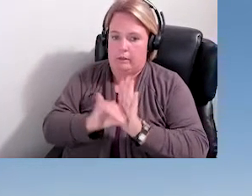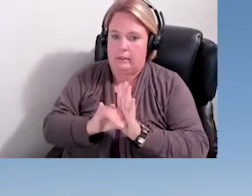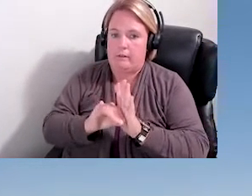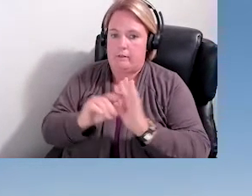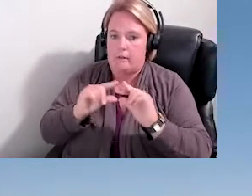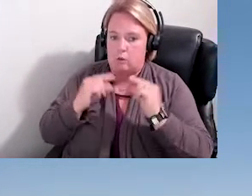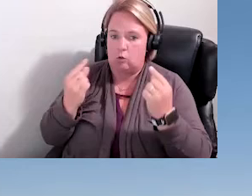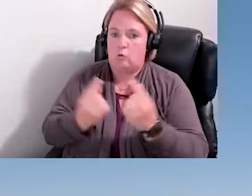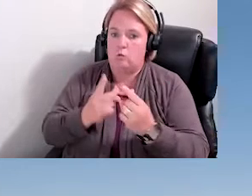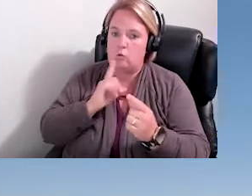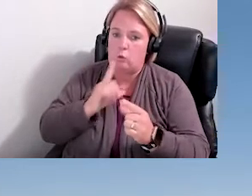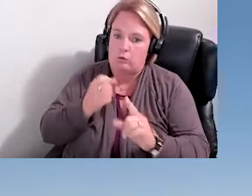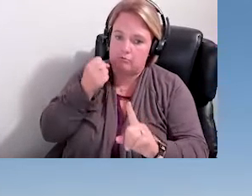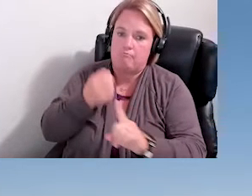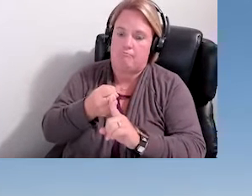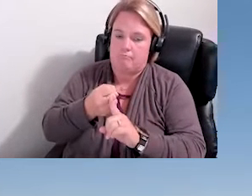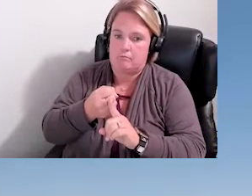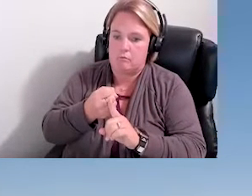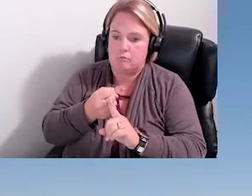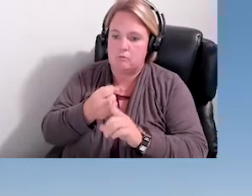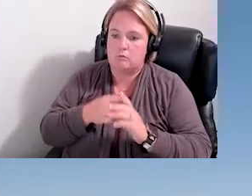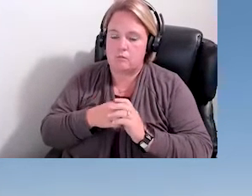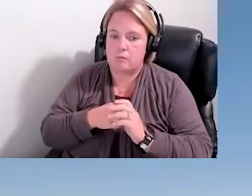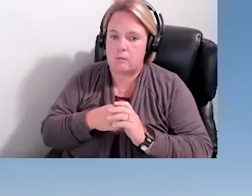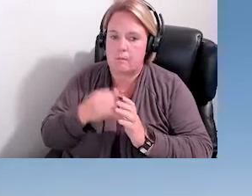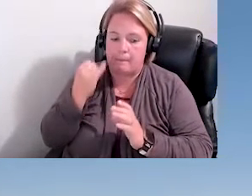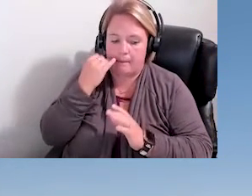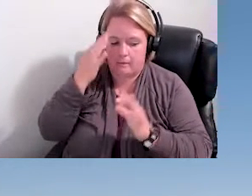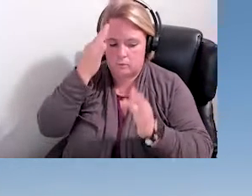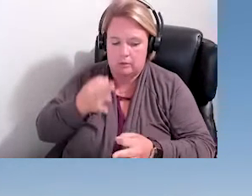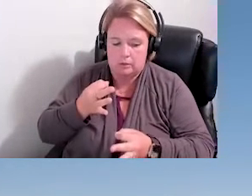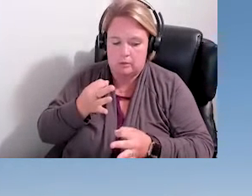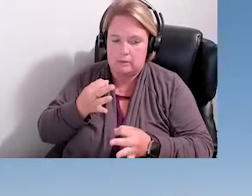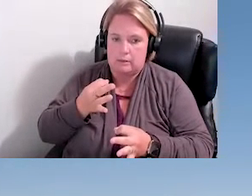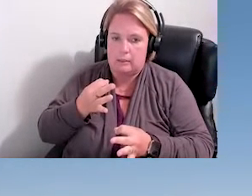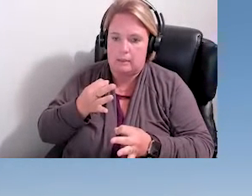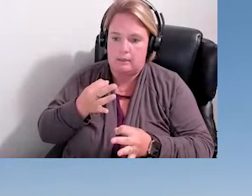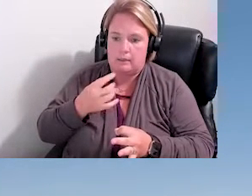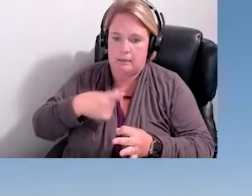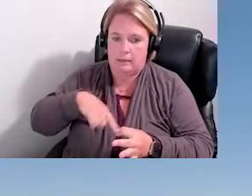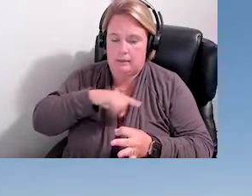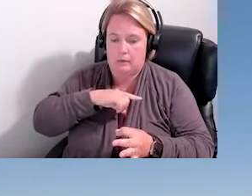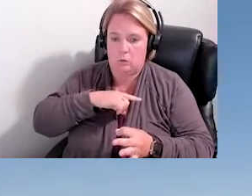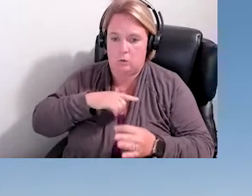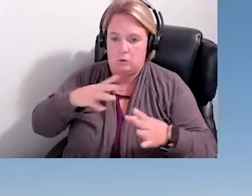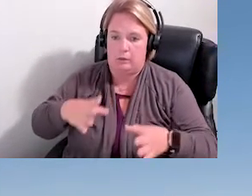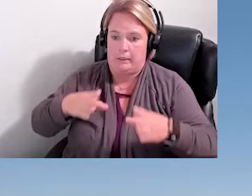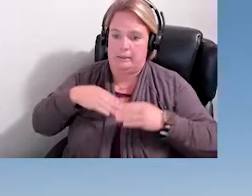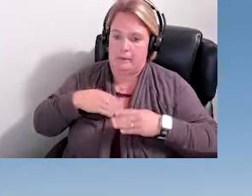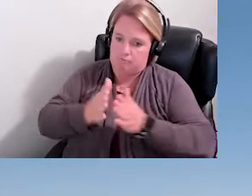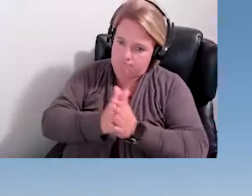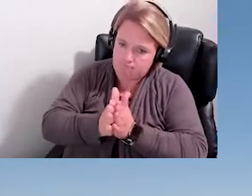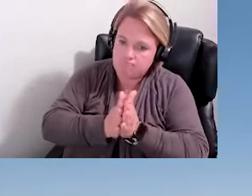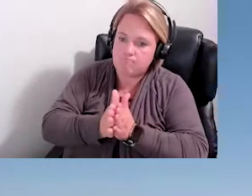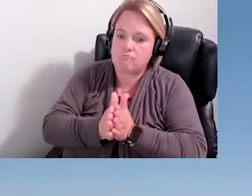disproportionately impacted. So if we decide that we're going to take an initiative and we do it and we say, oh, it's for